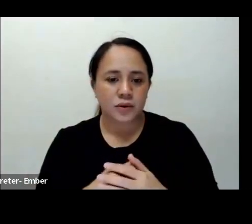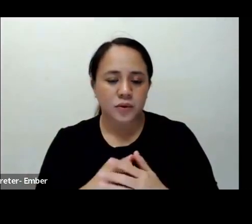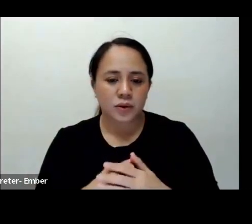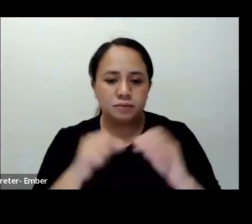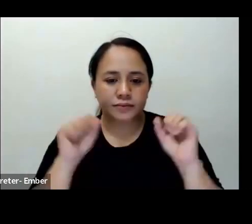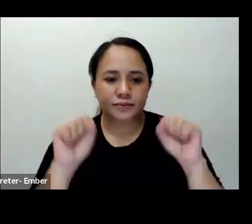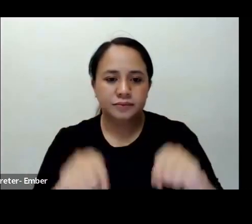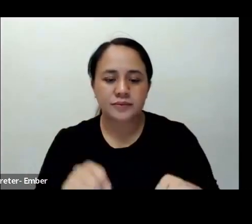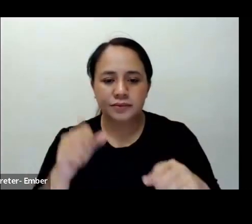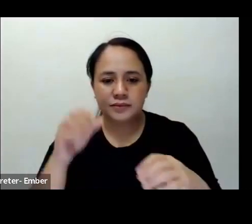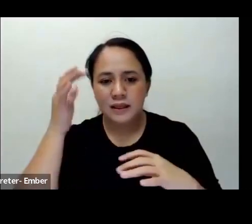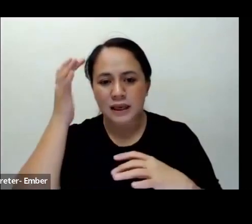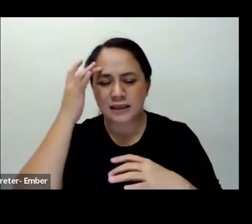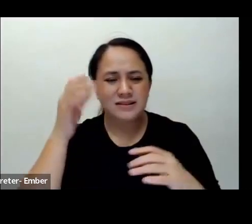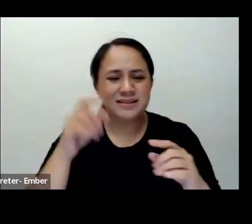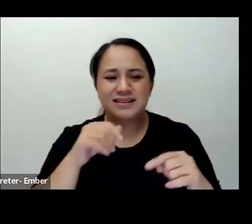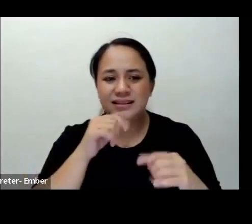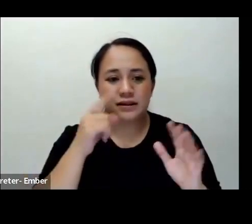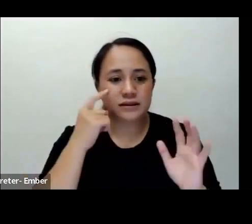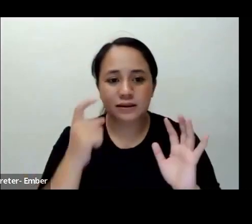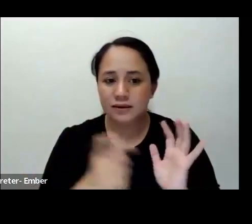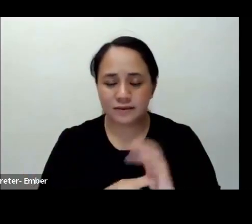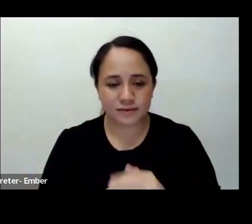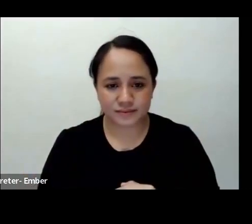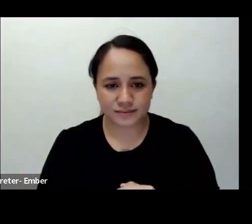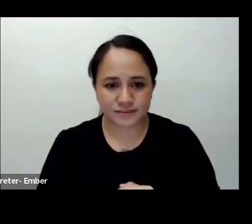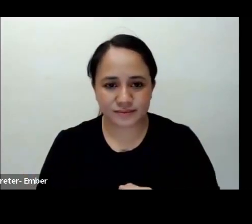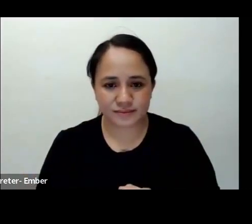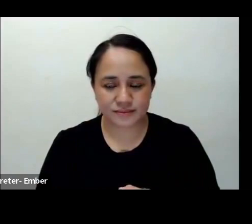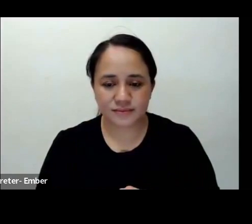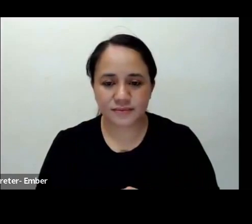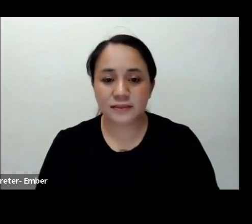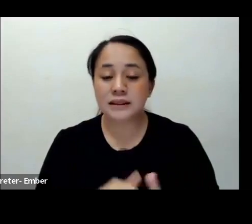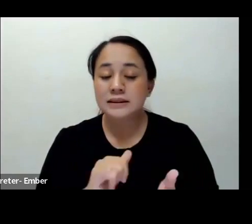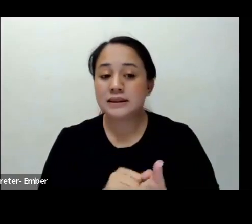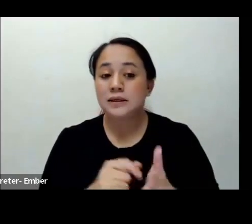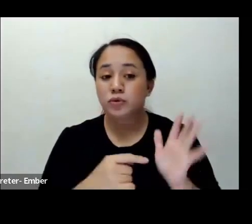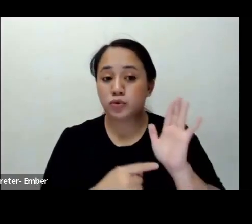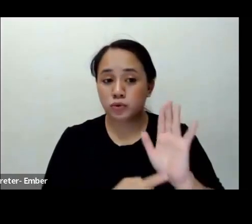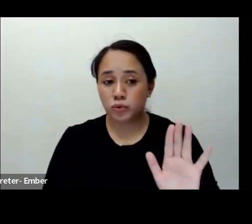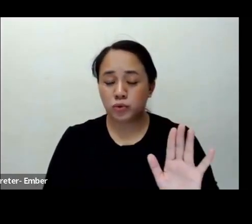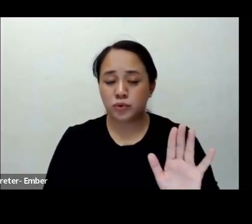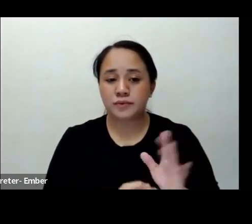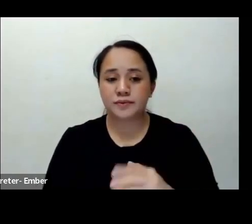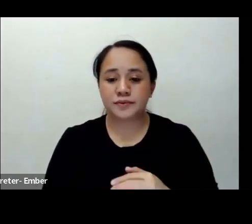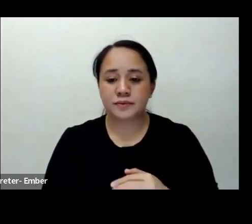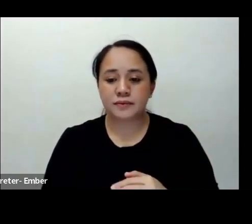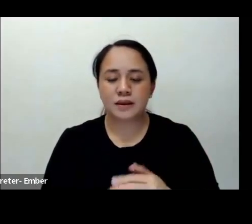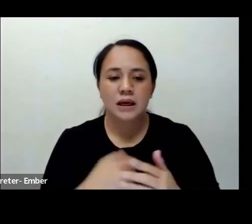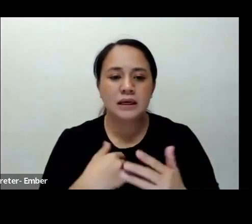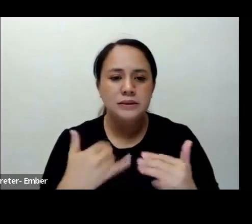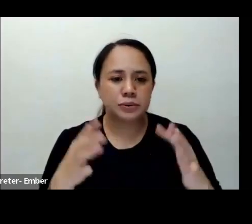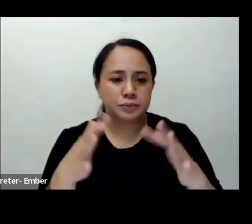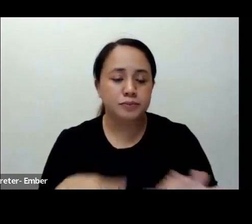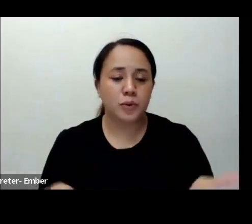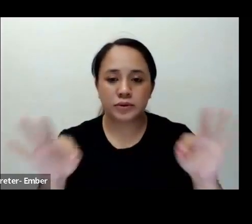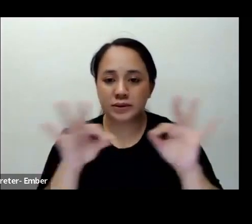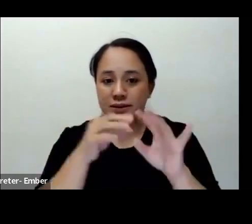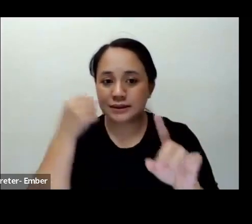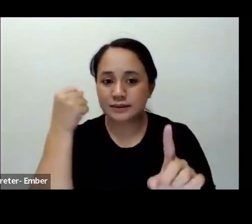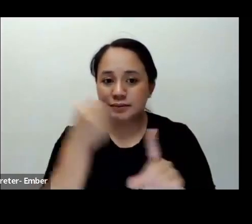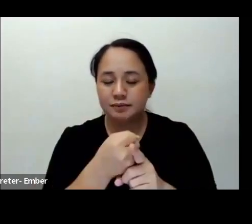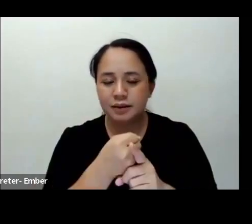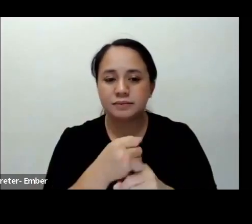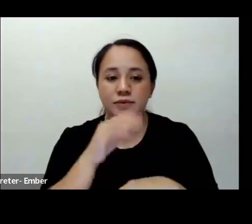potential cancers are not being identified. And that shows a significant impact on